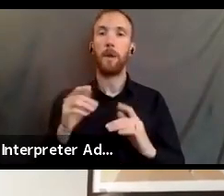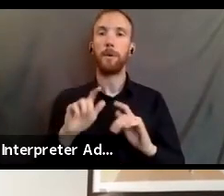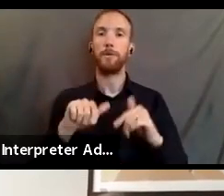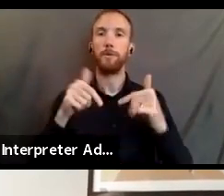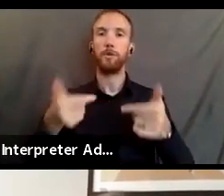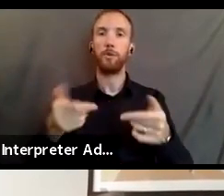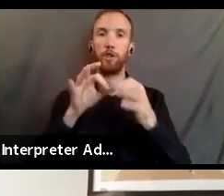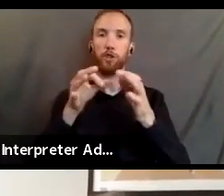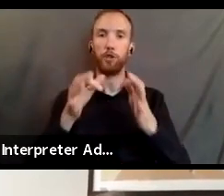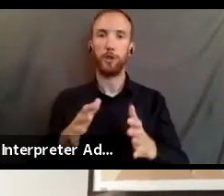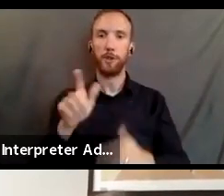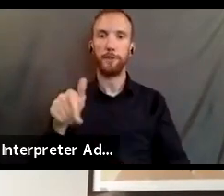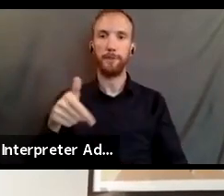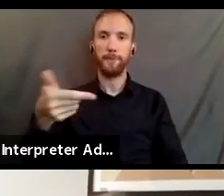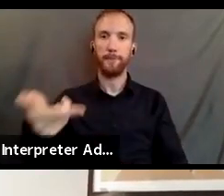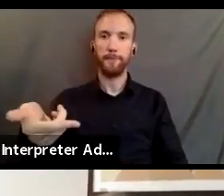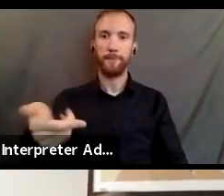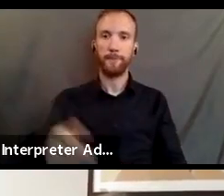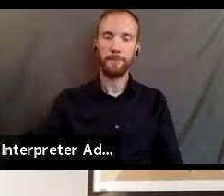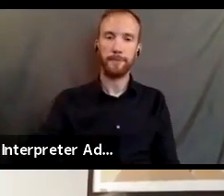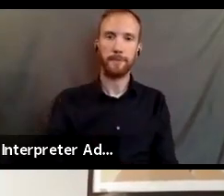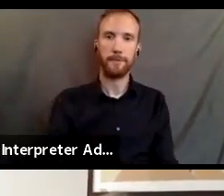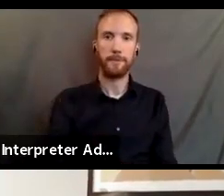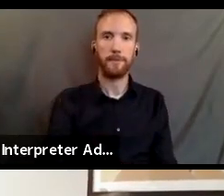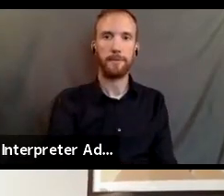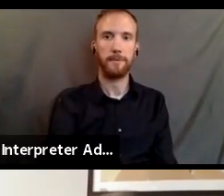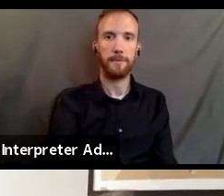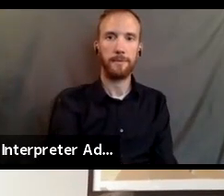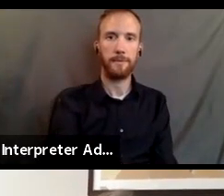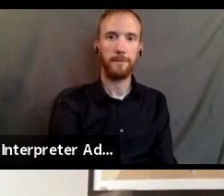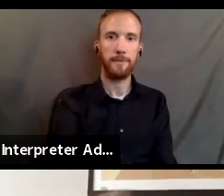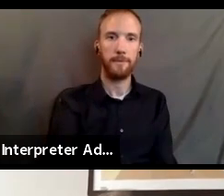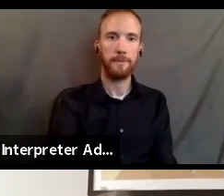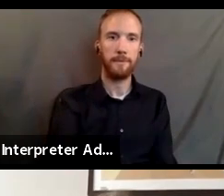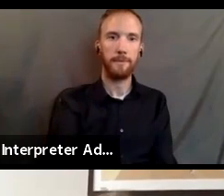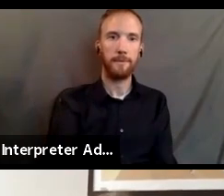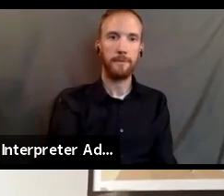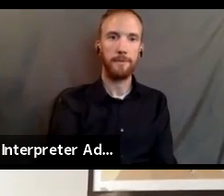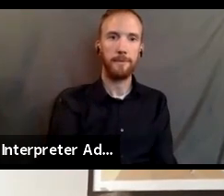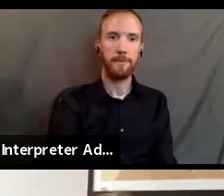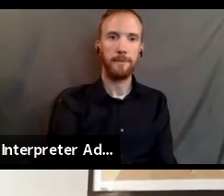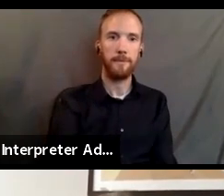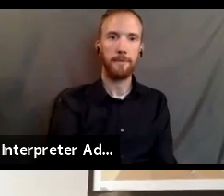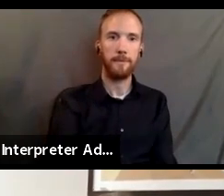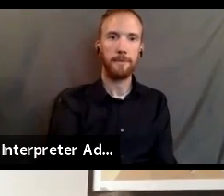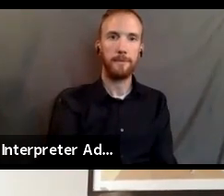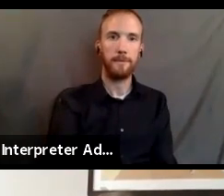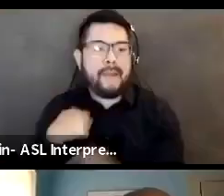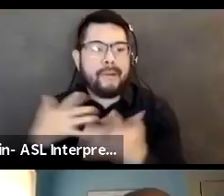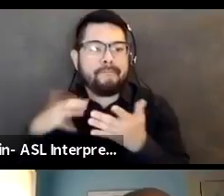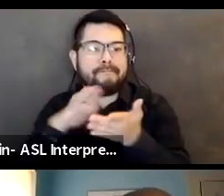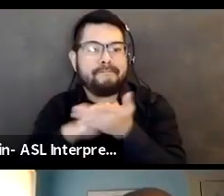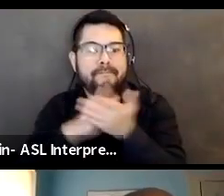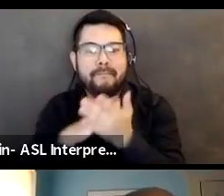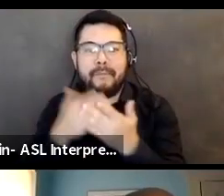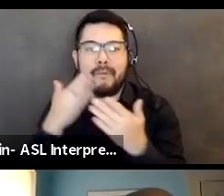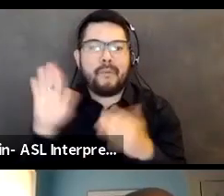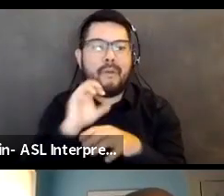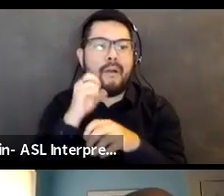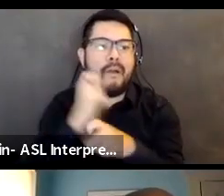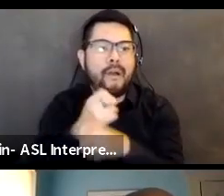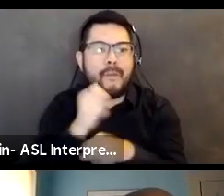member trust i just want to make sure that you hear my hand clap for their hard work and uh good thank